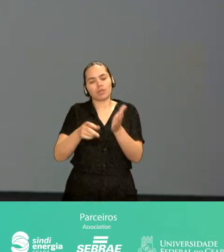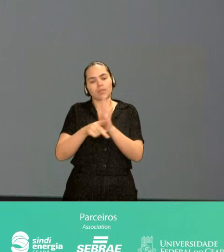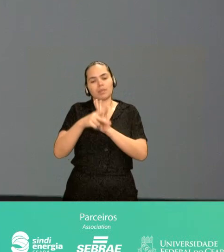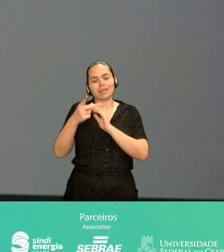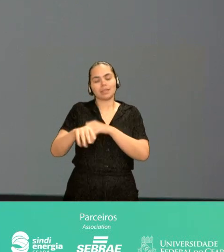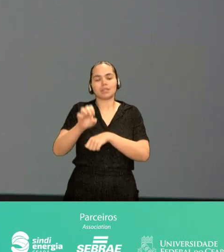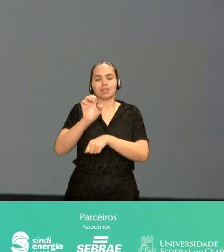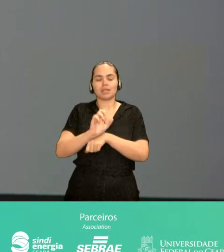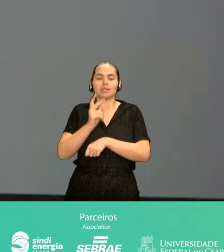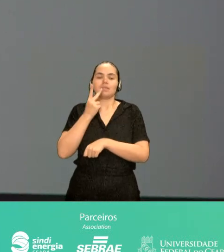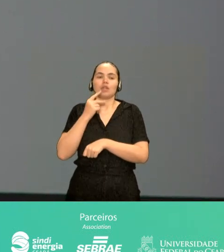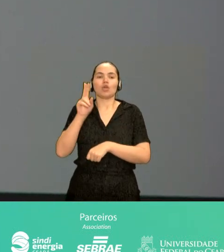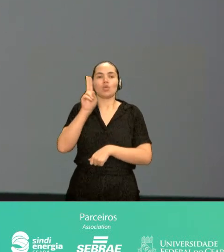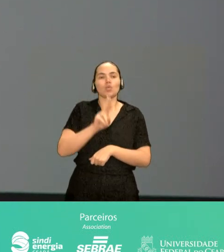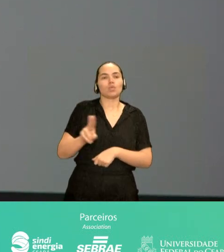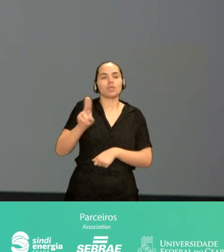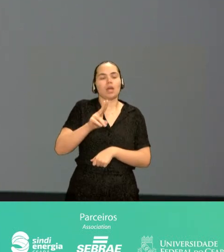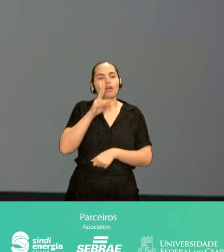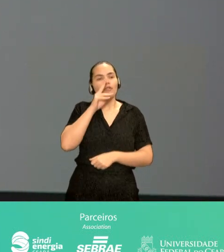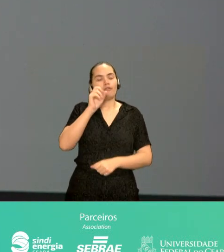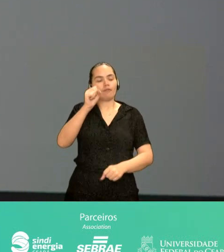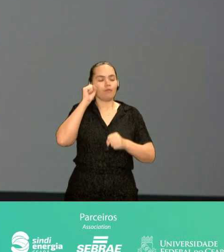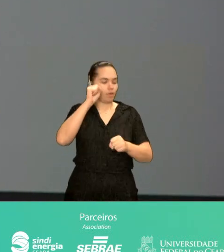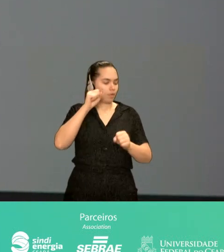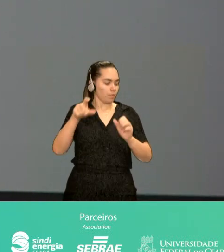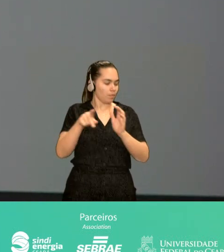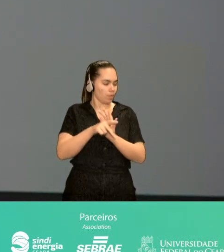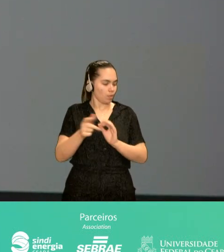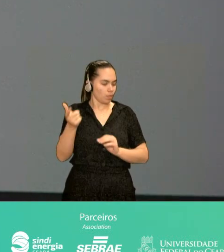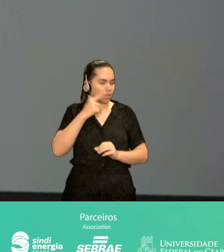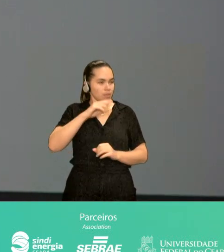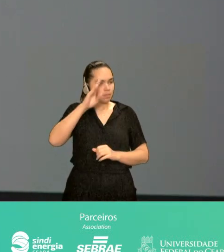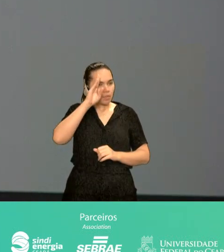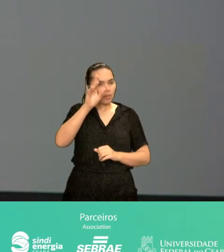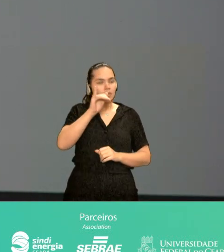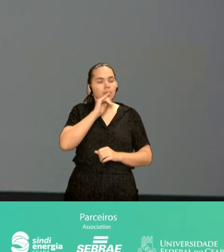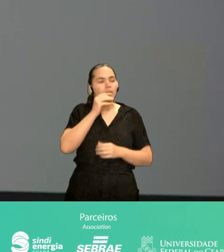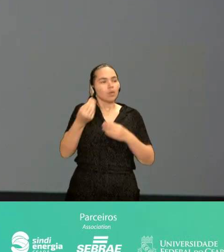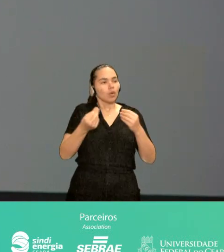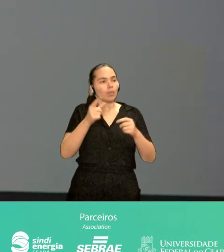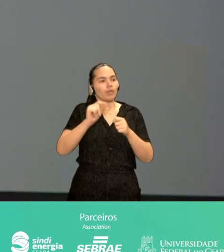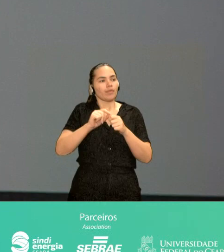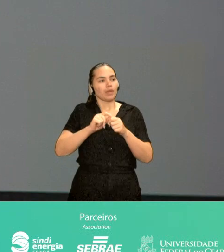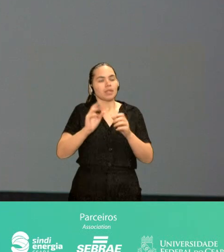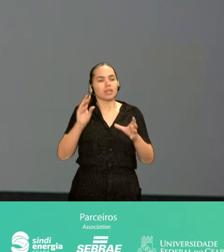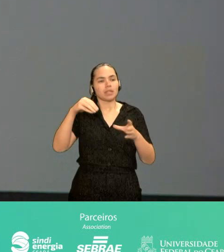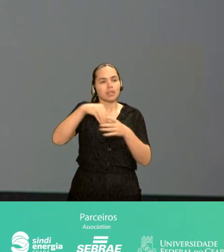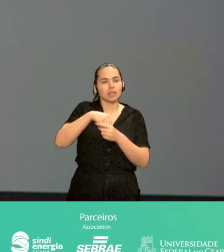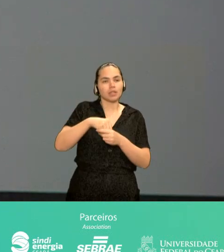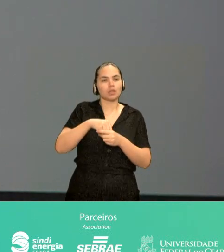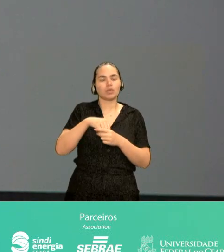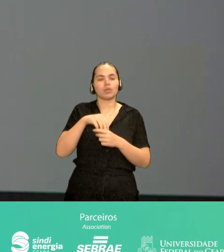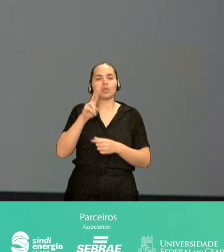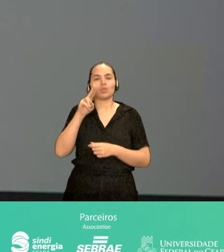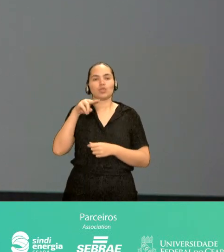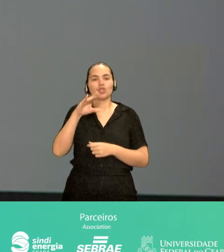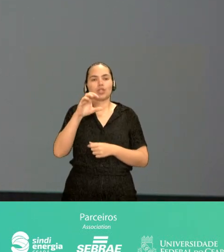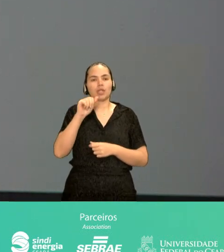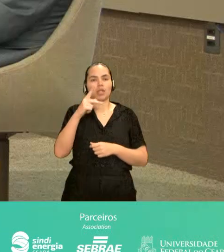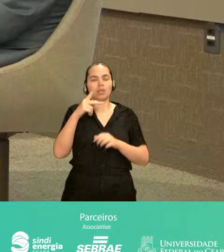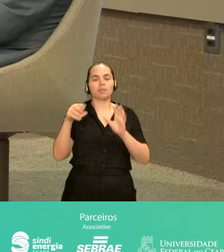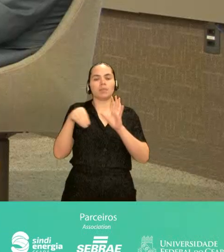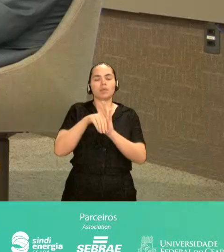its potentials to replicate what it's been doing, it's been